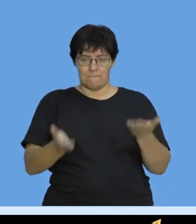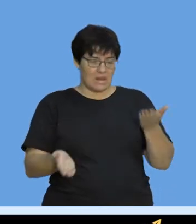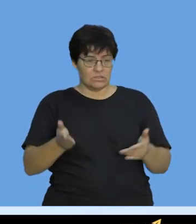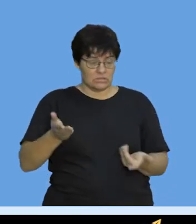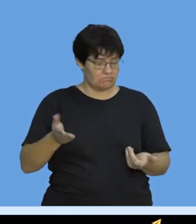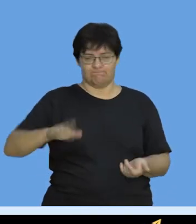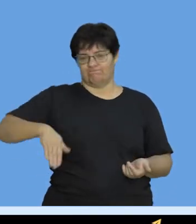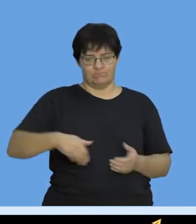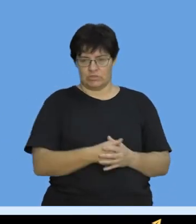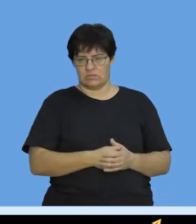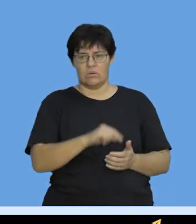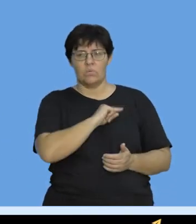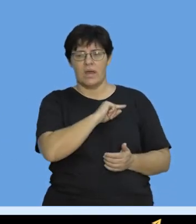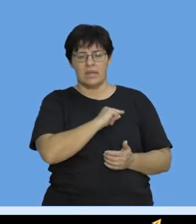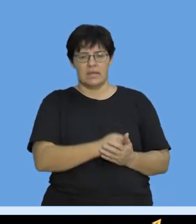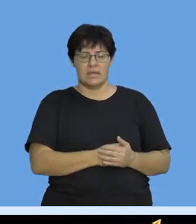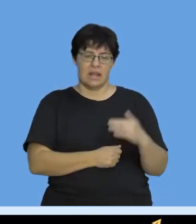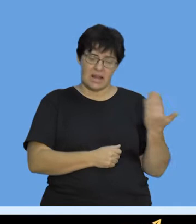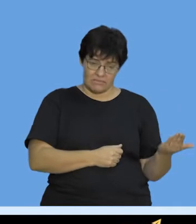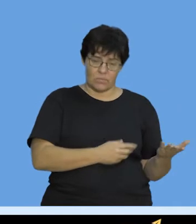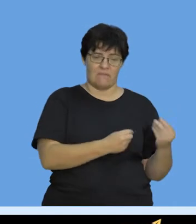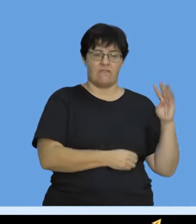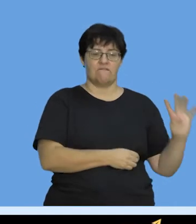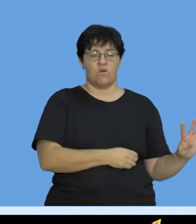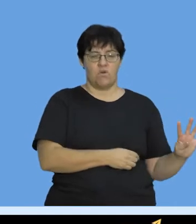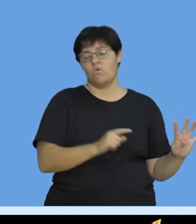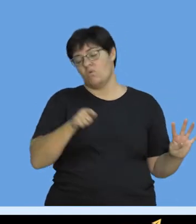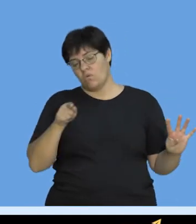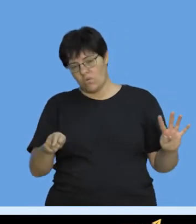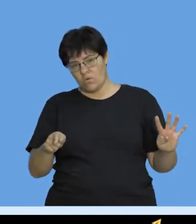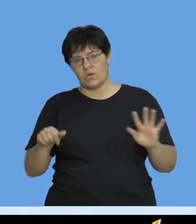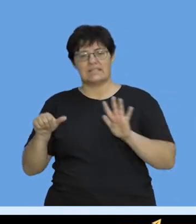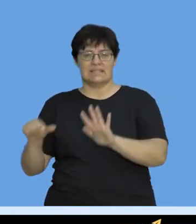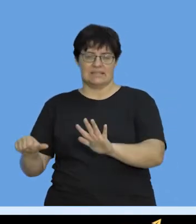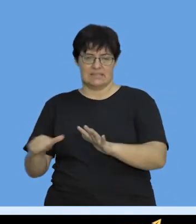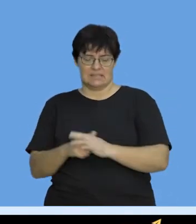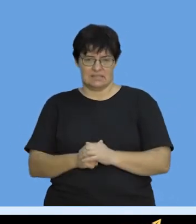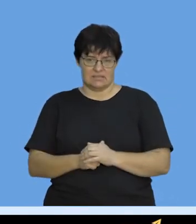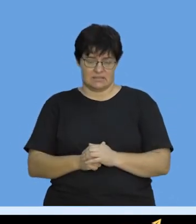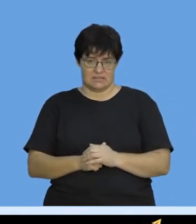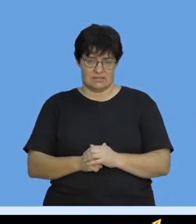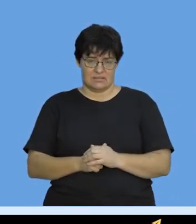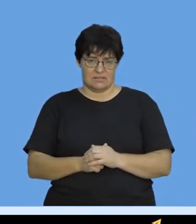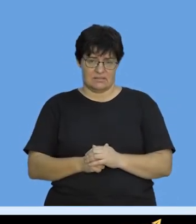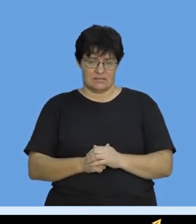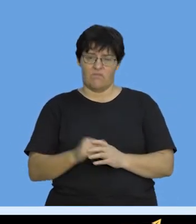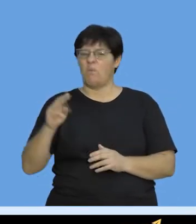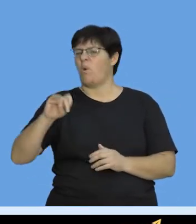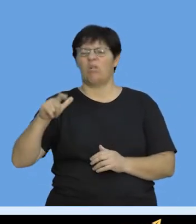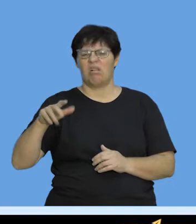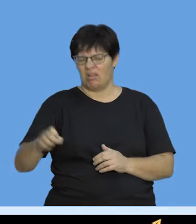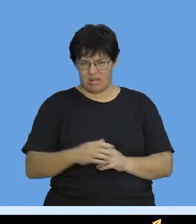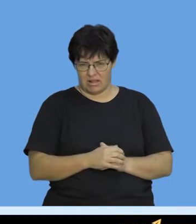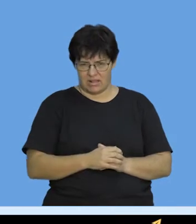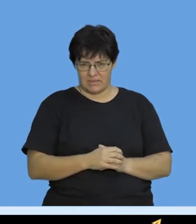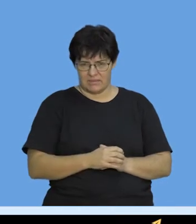Definitely not. Why? On the left we've got 4. On the right we've got 6 atoms, okay? Or moles of, let's